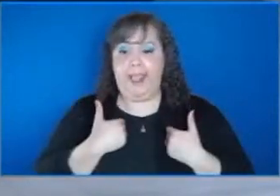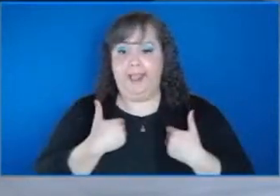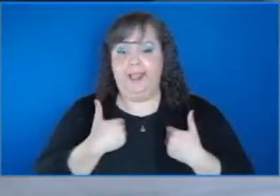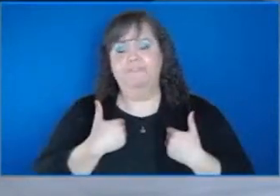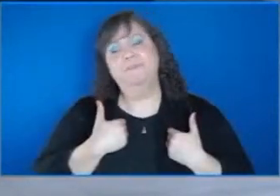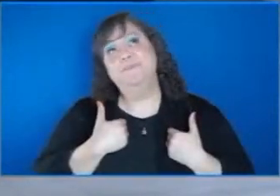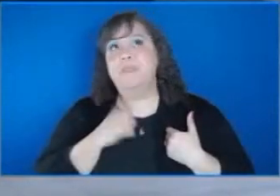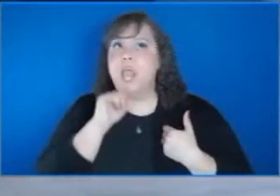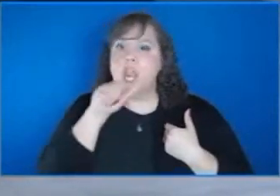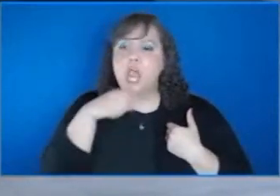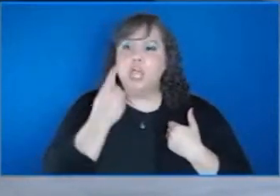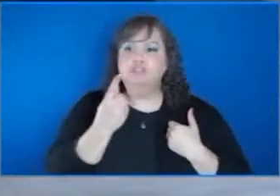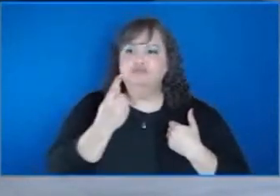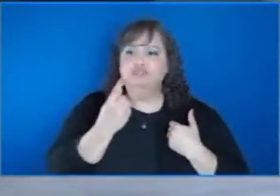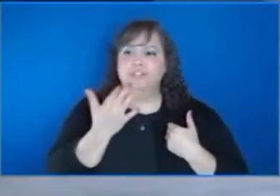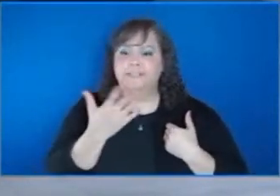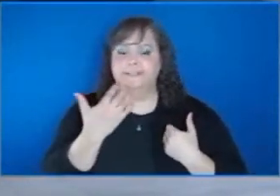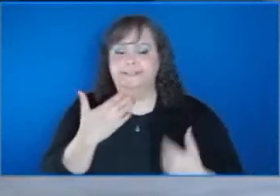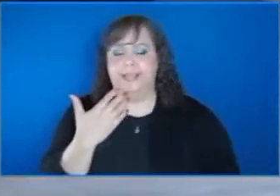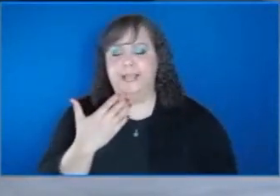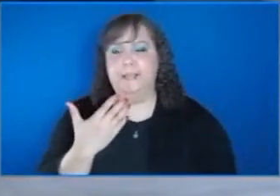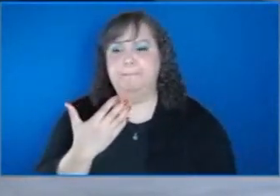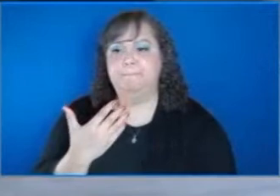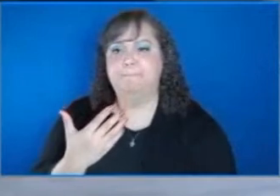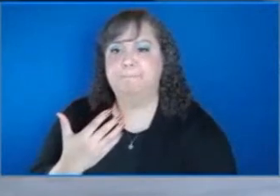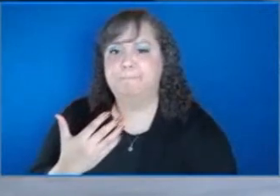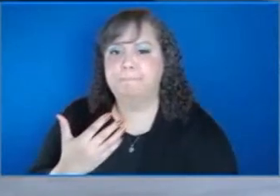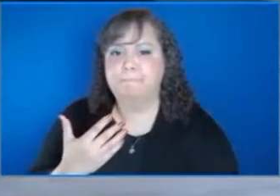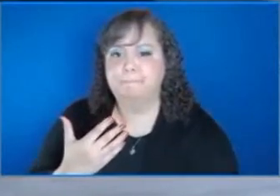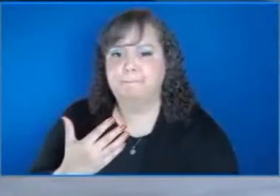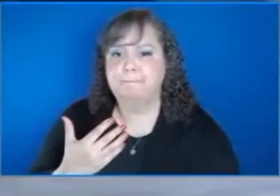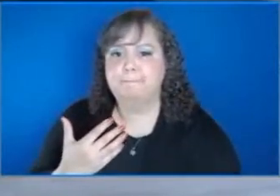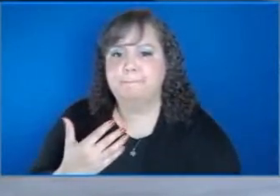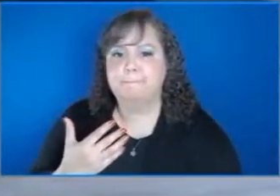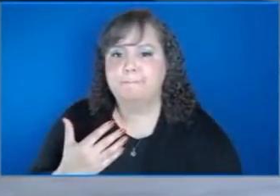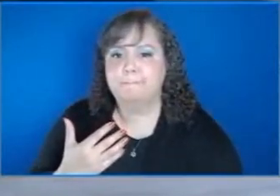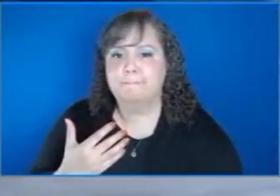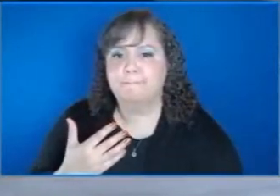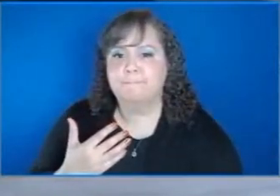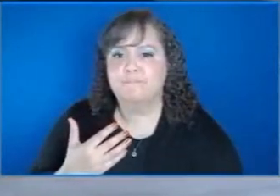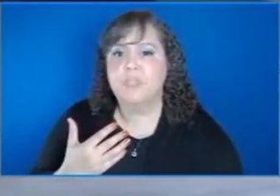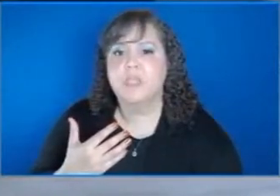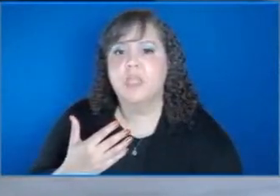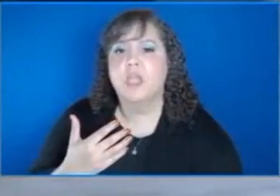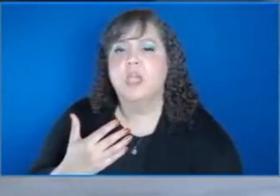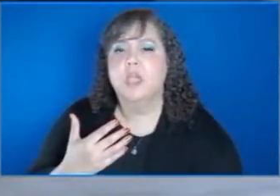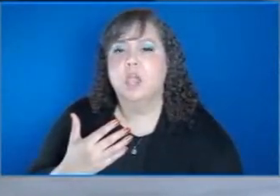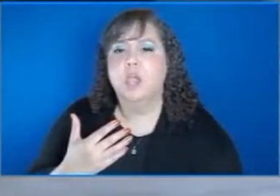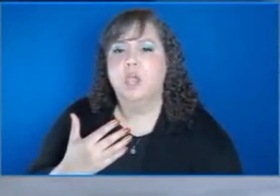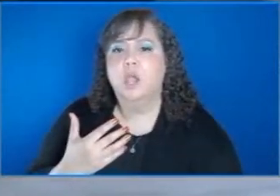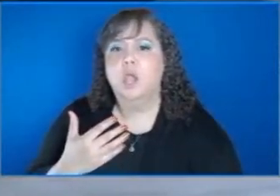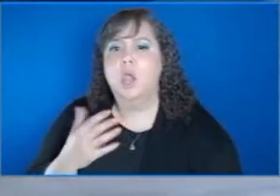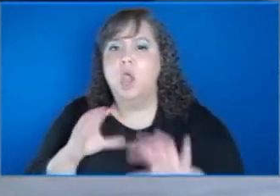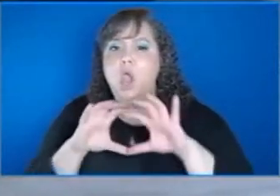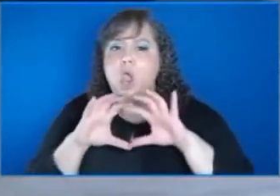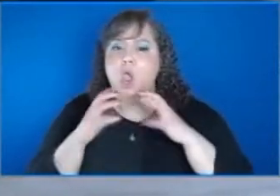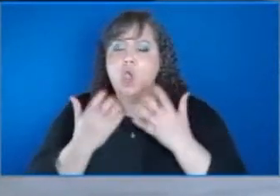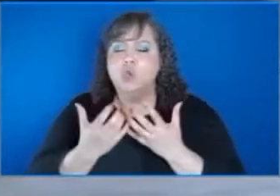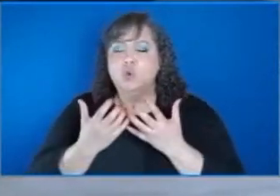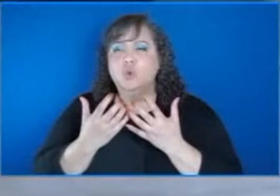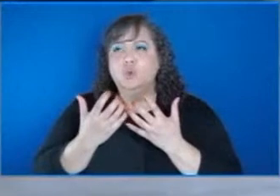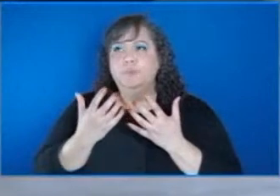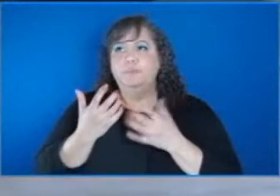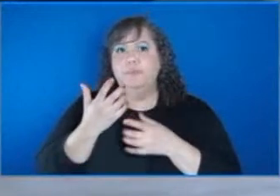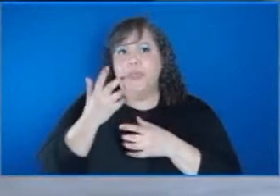a group that is collaborating and cooperating amongst multiple federal agencies in the United States, but working with